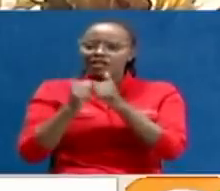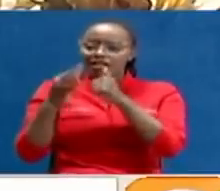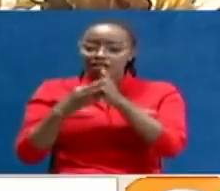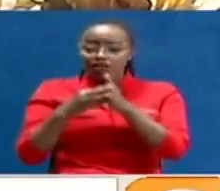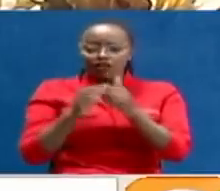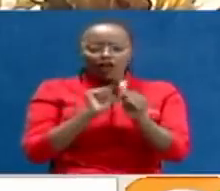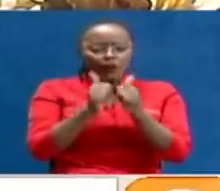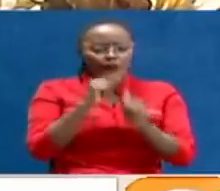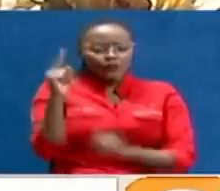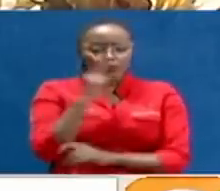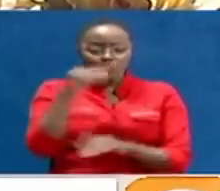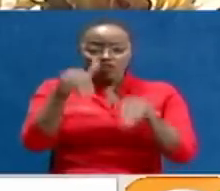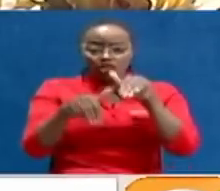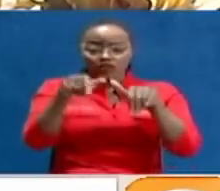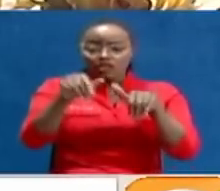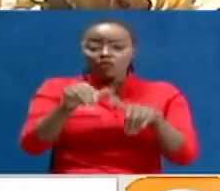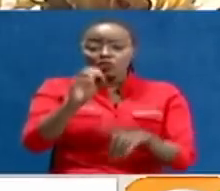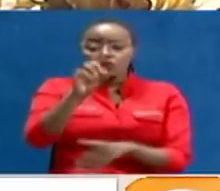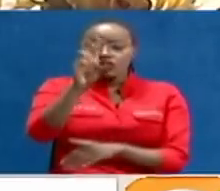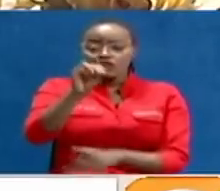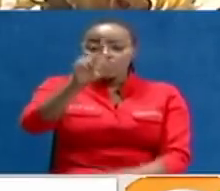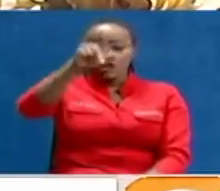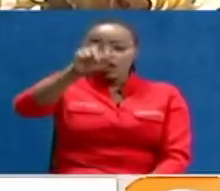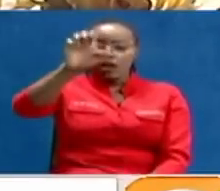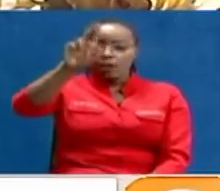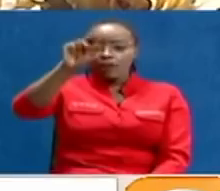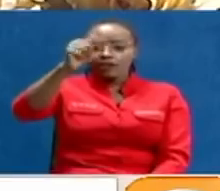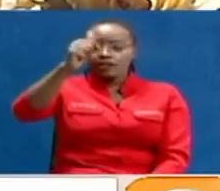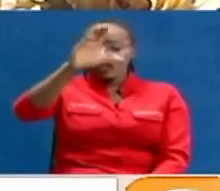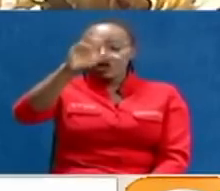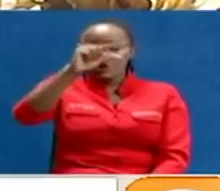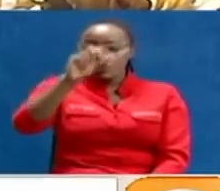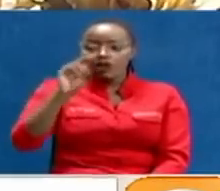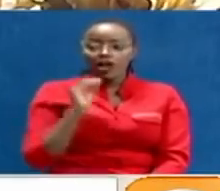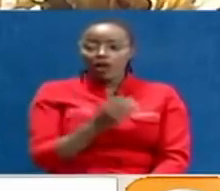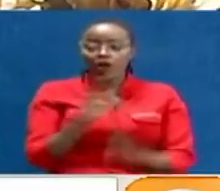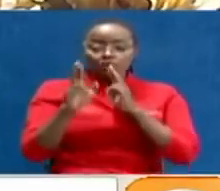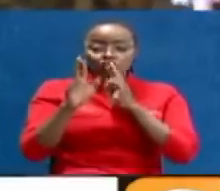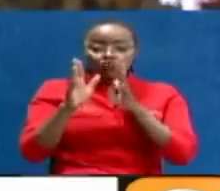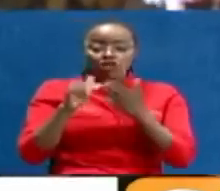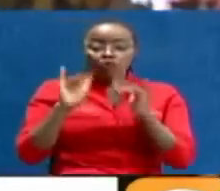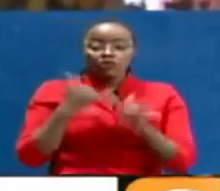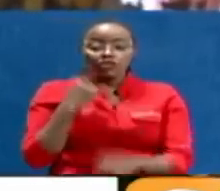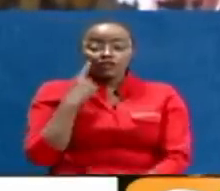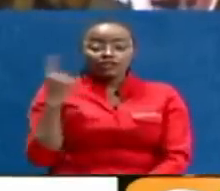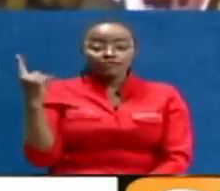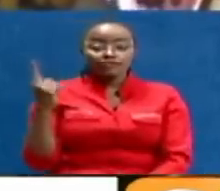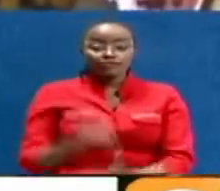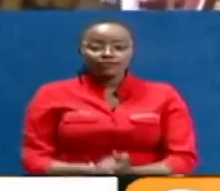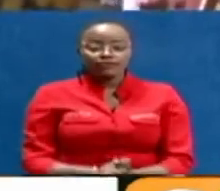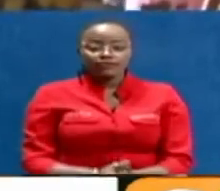contested general election when he was in the ODM Pentagon. Stephen Leto is in Embu and has more details.